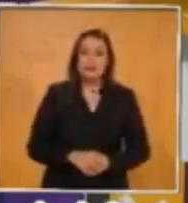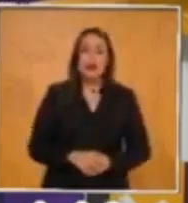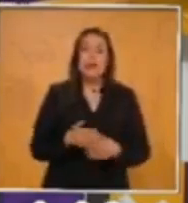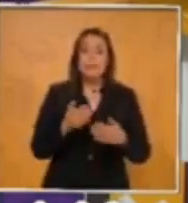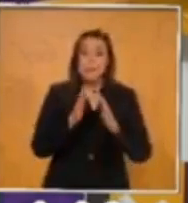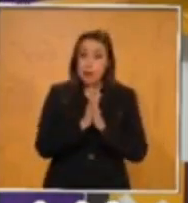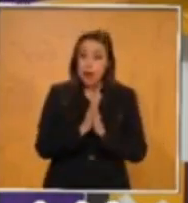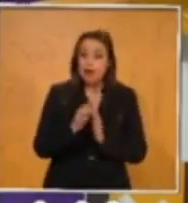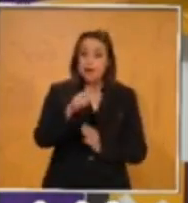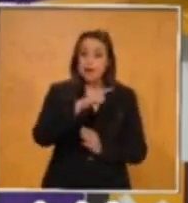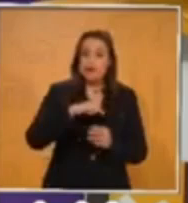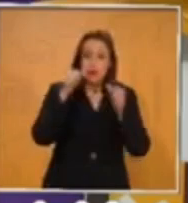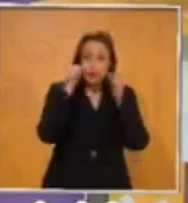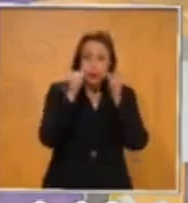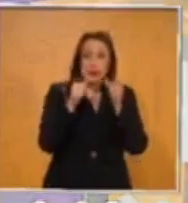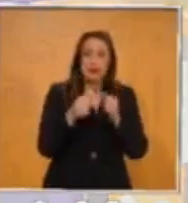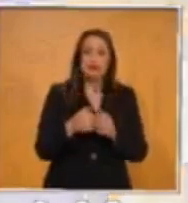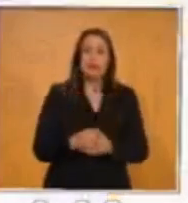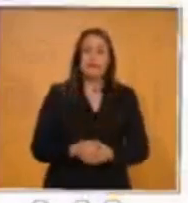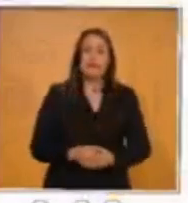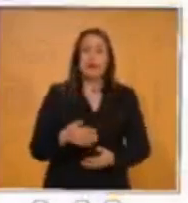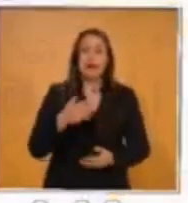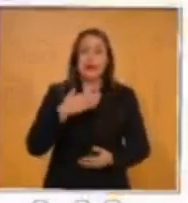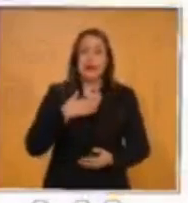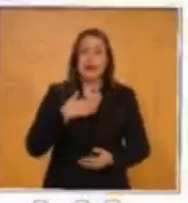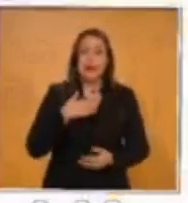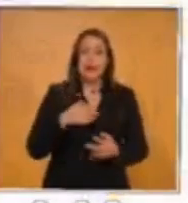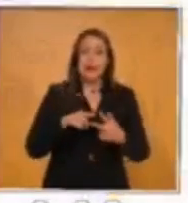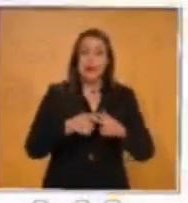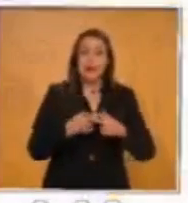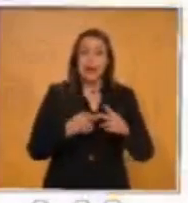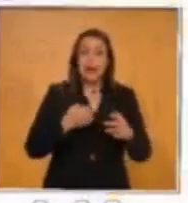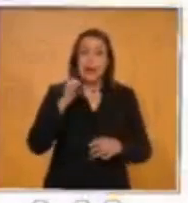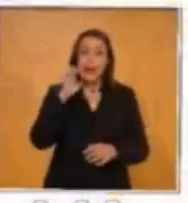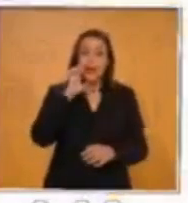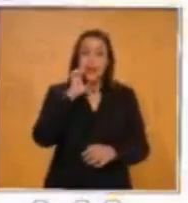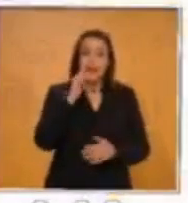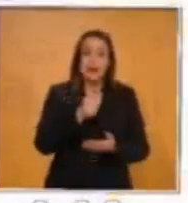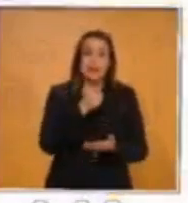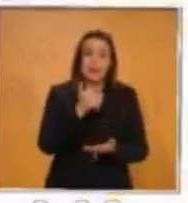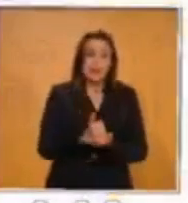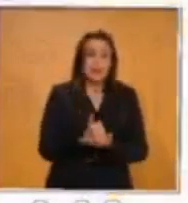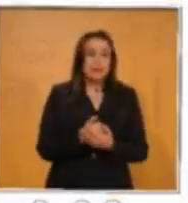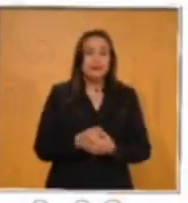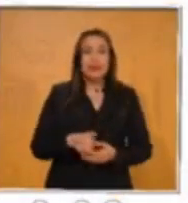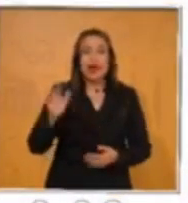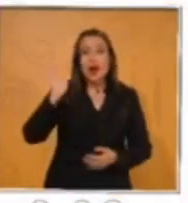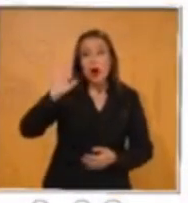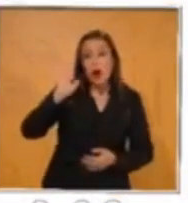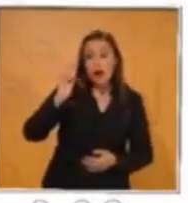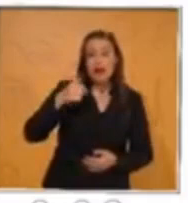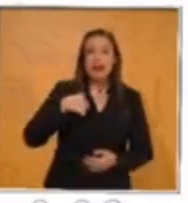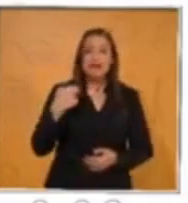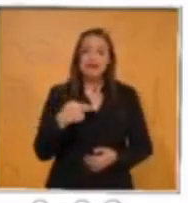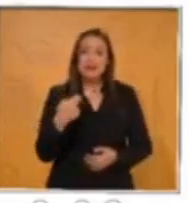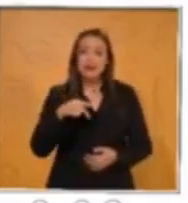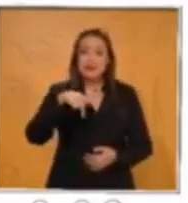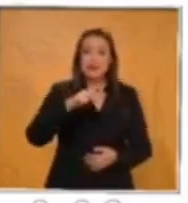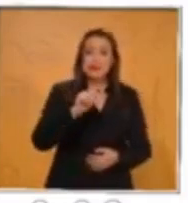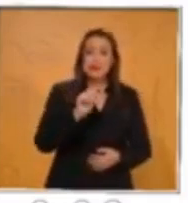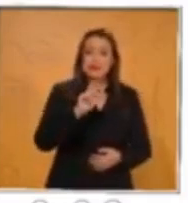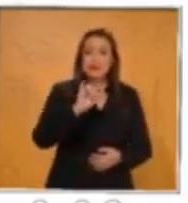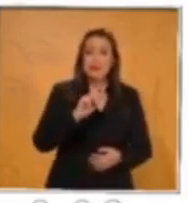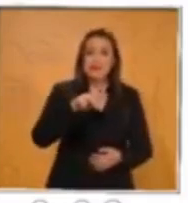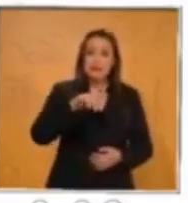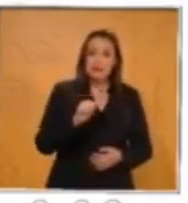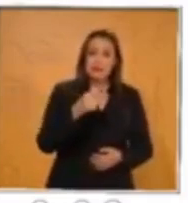attention. I am from Escobedo City and will play Robert. Hello, my name is Karina and I'm from Escobedo City.